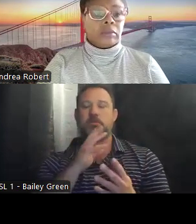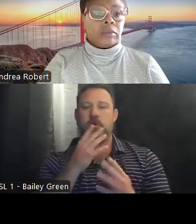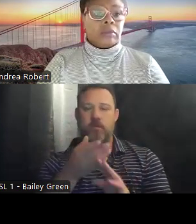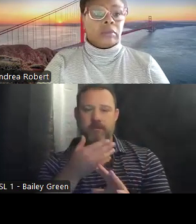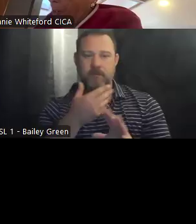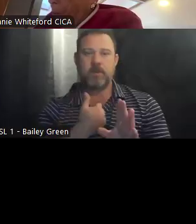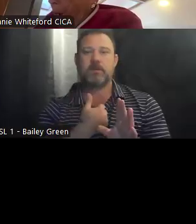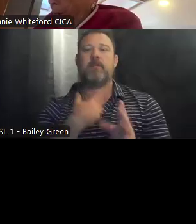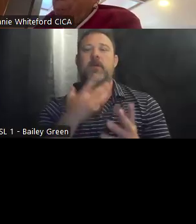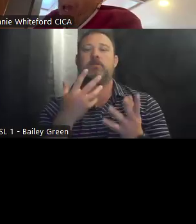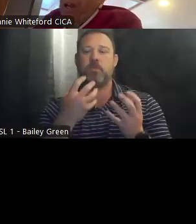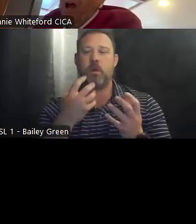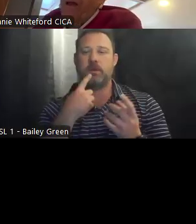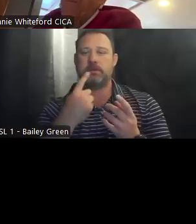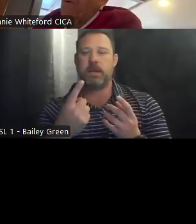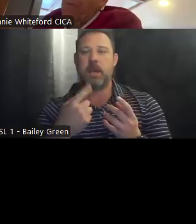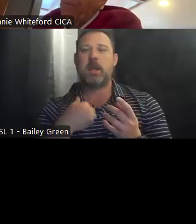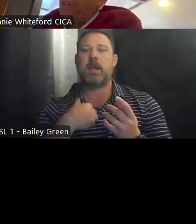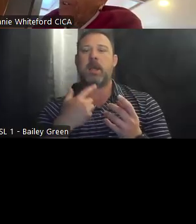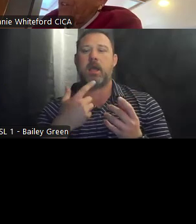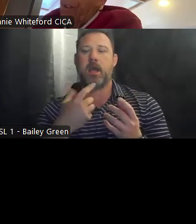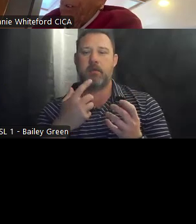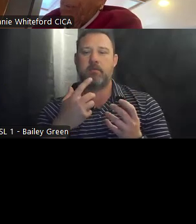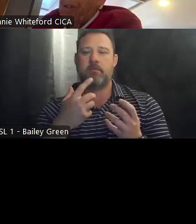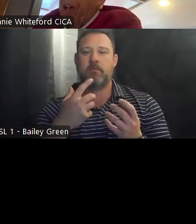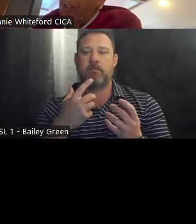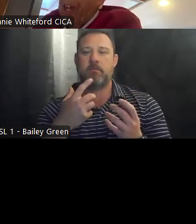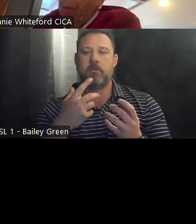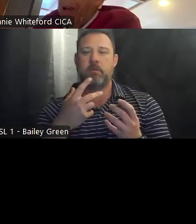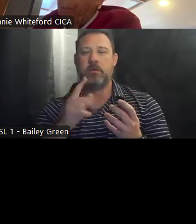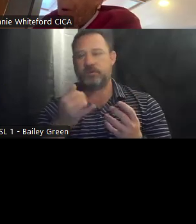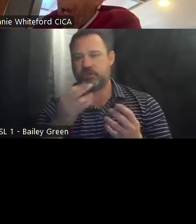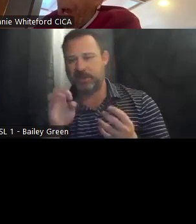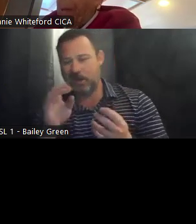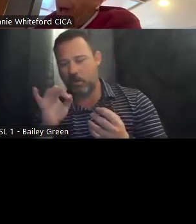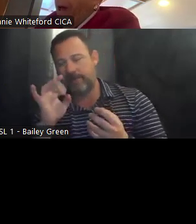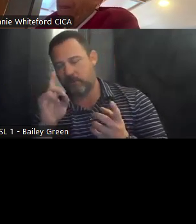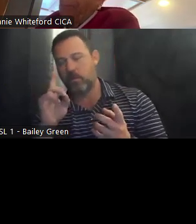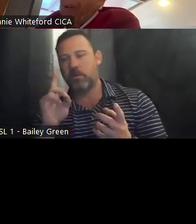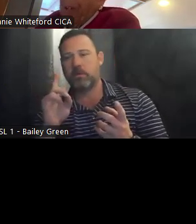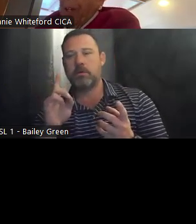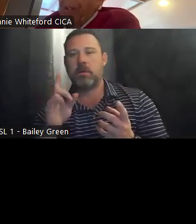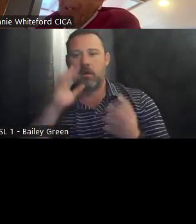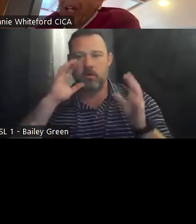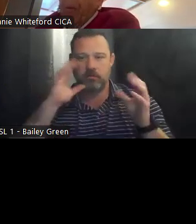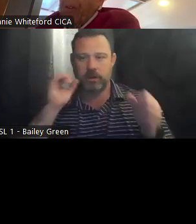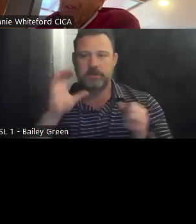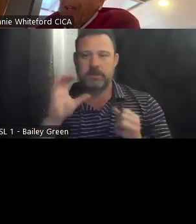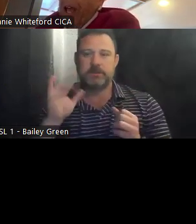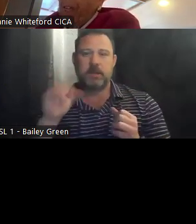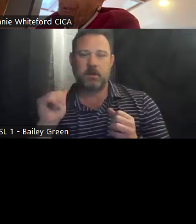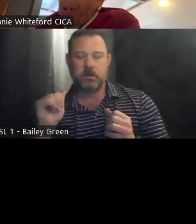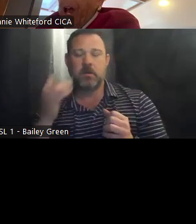me. I just wanted to say, first of all, introduce myself, Janie Whiteford. I'm the president of CICA, which